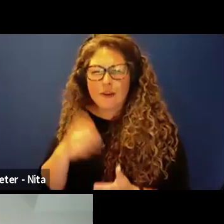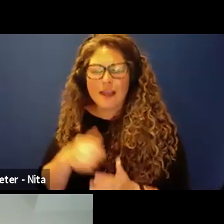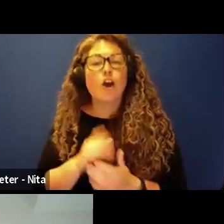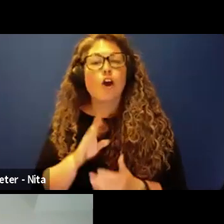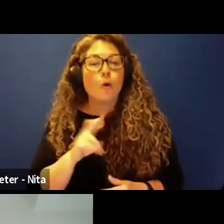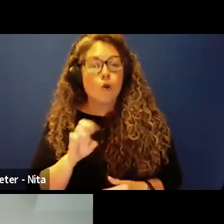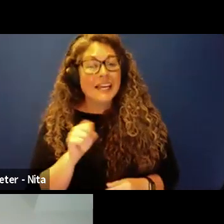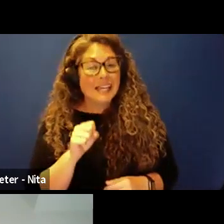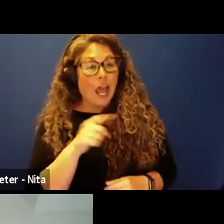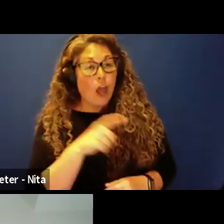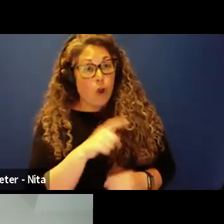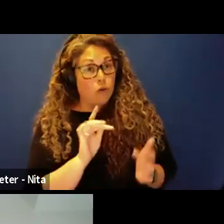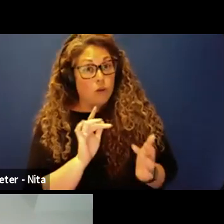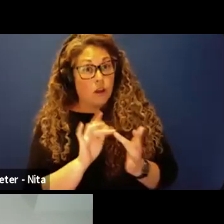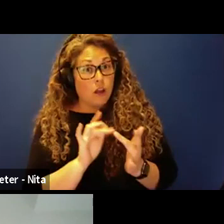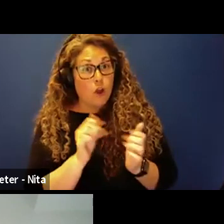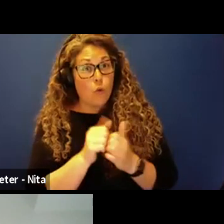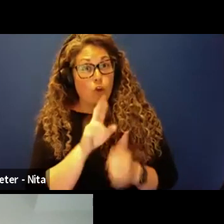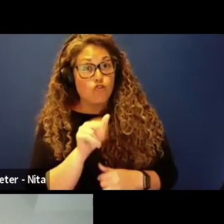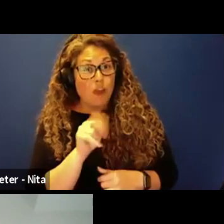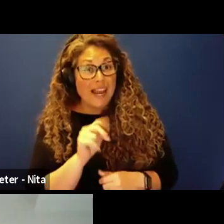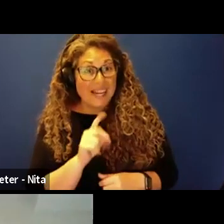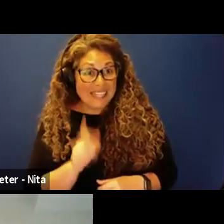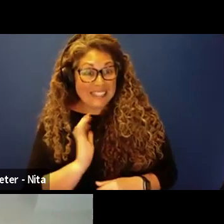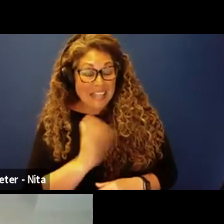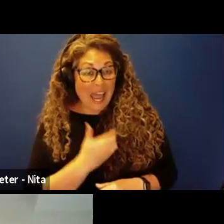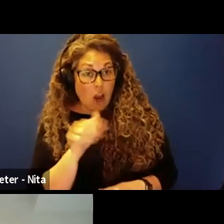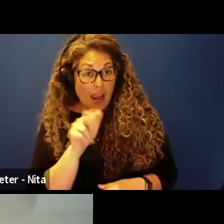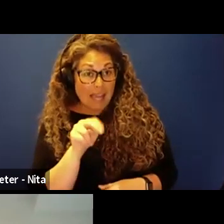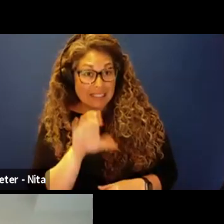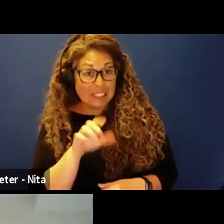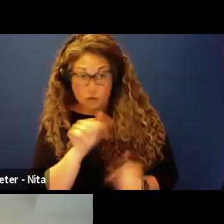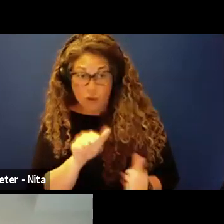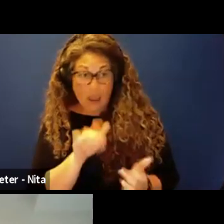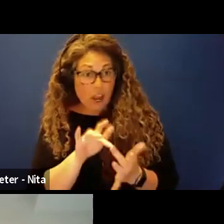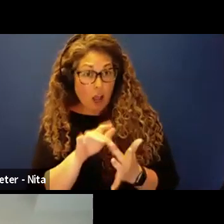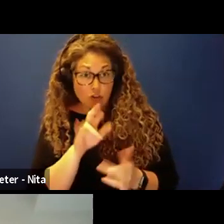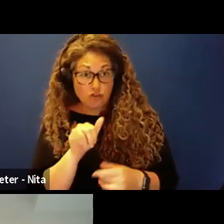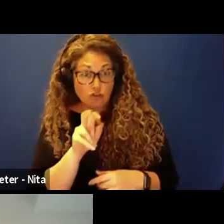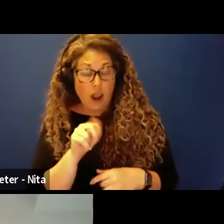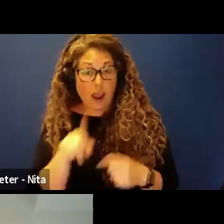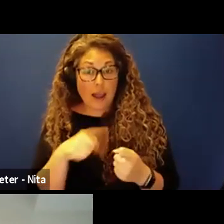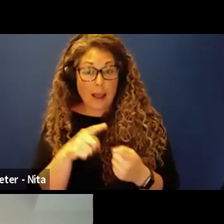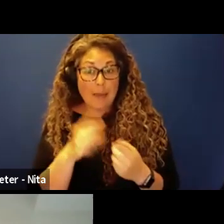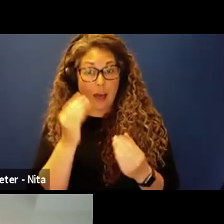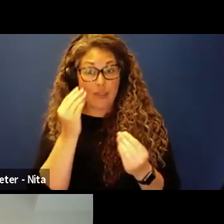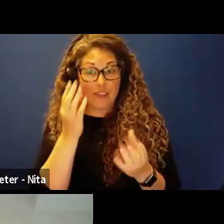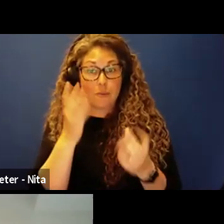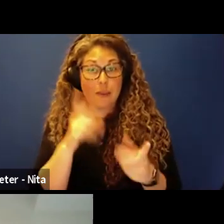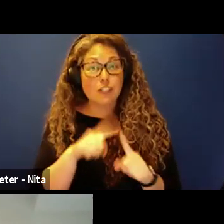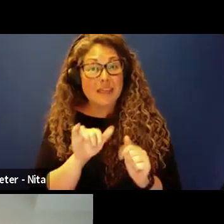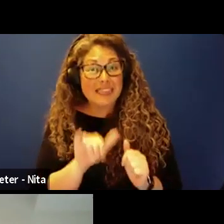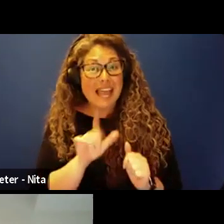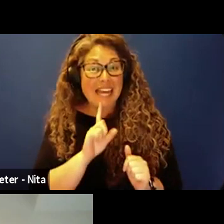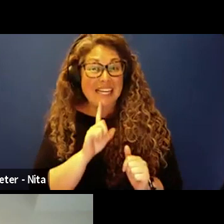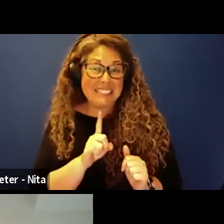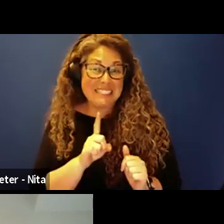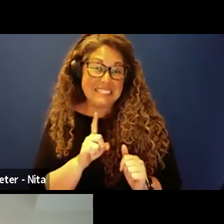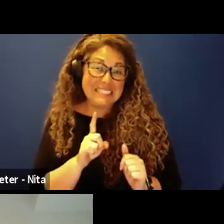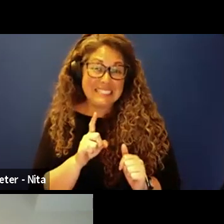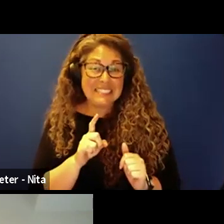you can get in contact with Ryan. He's our ANC. You can contact him about the information, but that's kind of